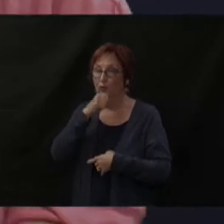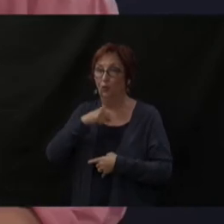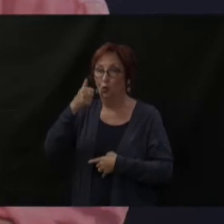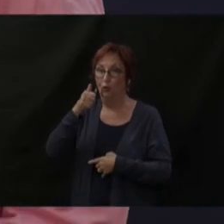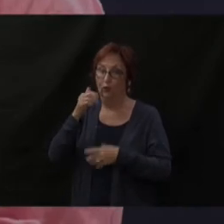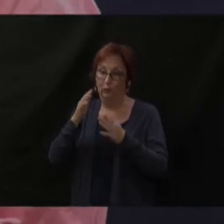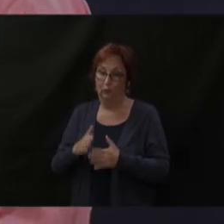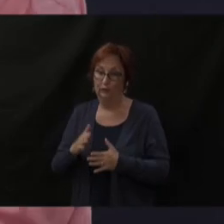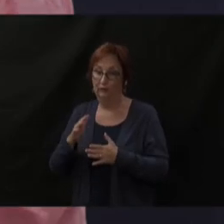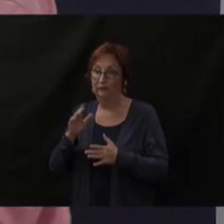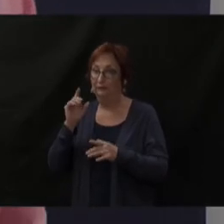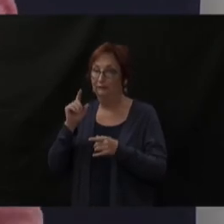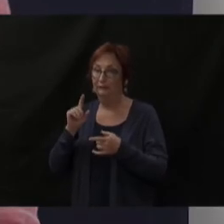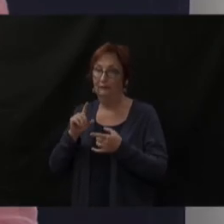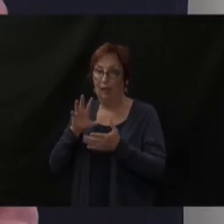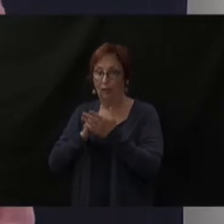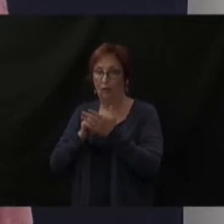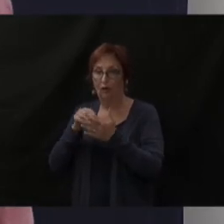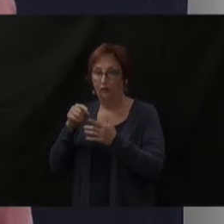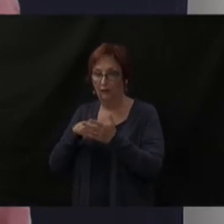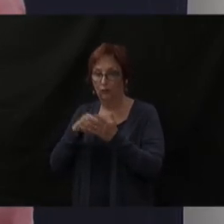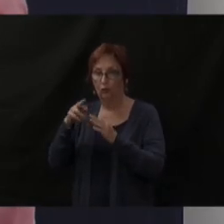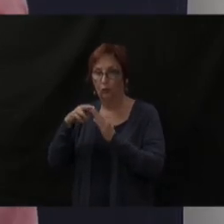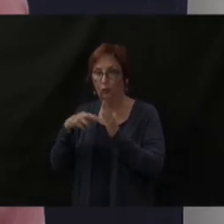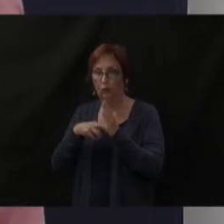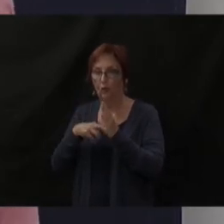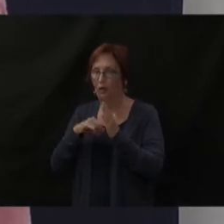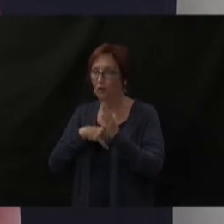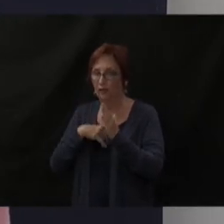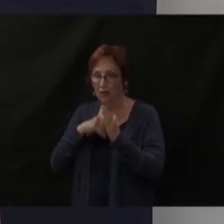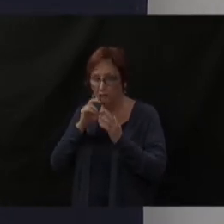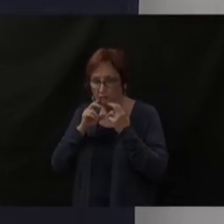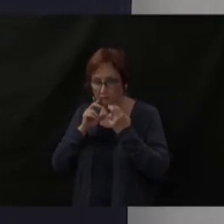like nobody told me this. But I was one of those kids